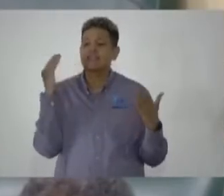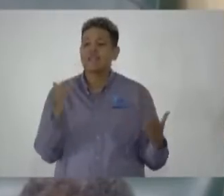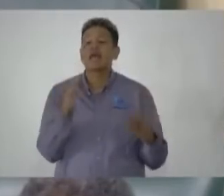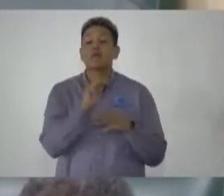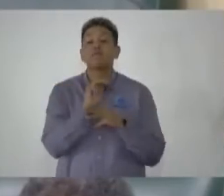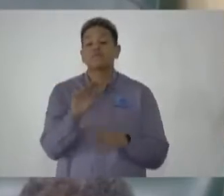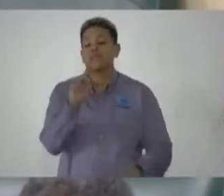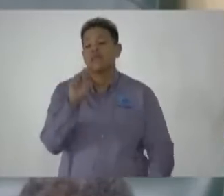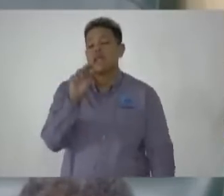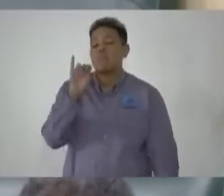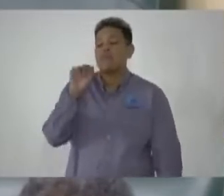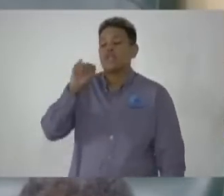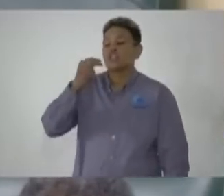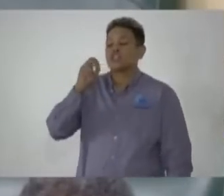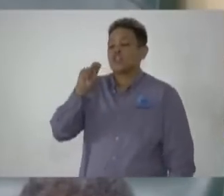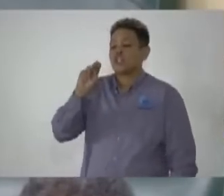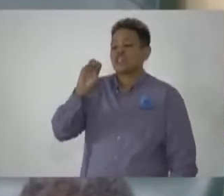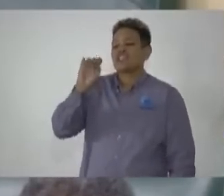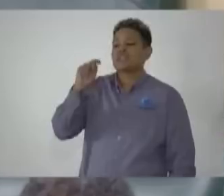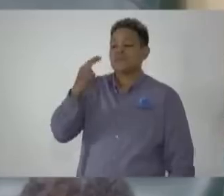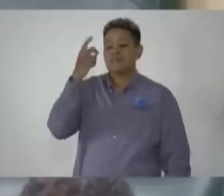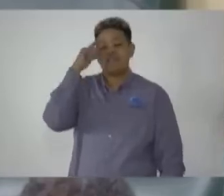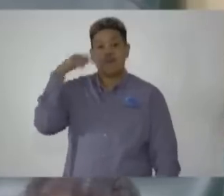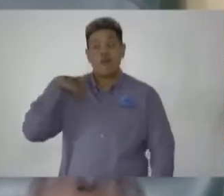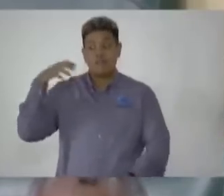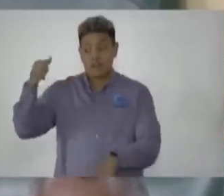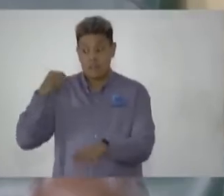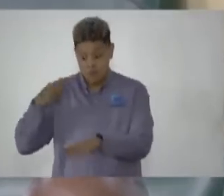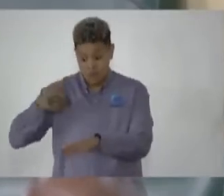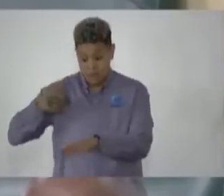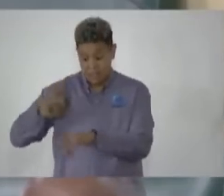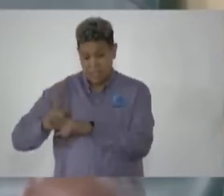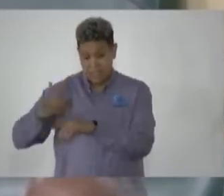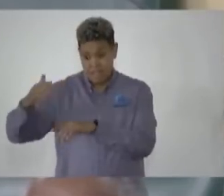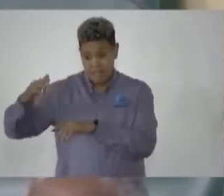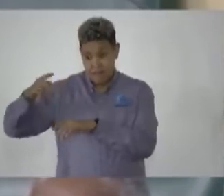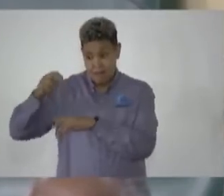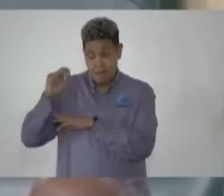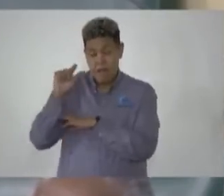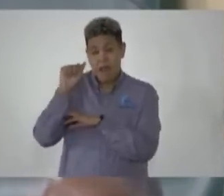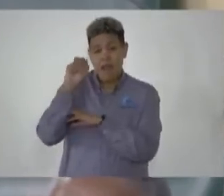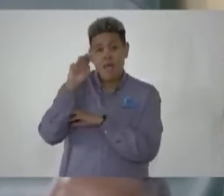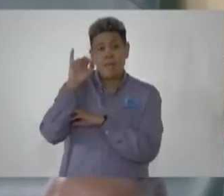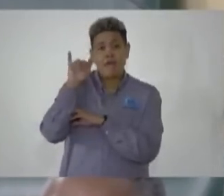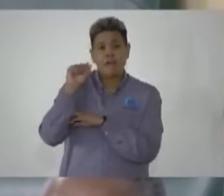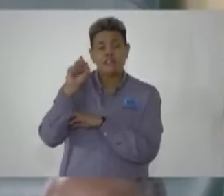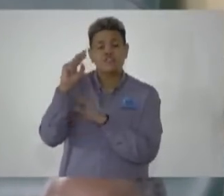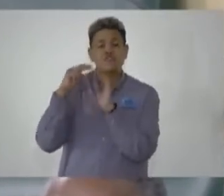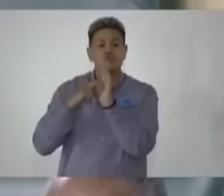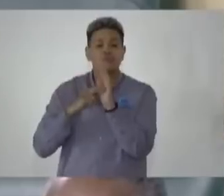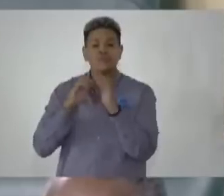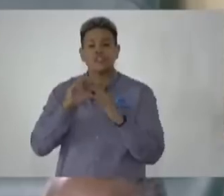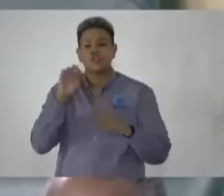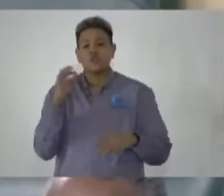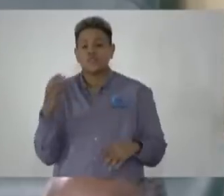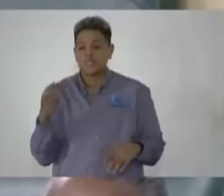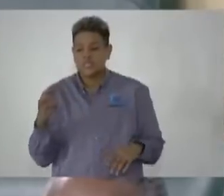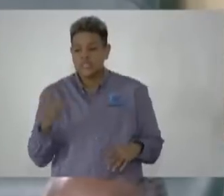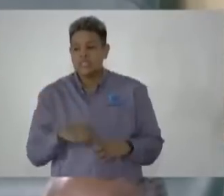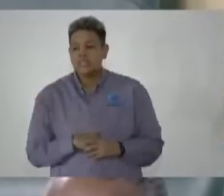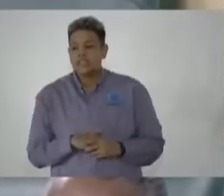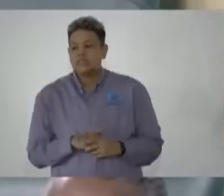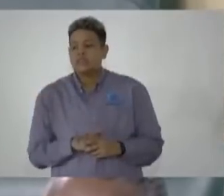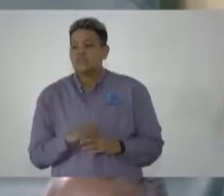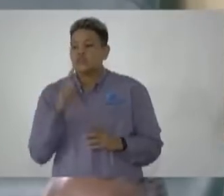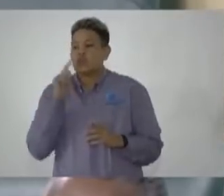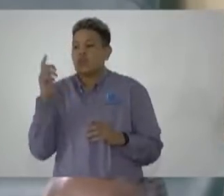Kamina Johnson-Smith for having appointed me as a Parliamentary rep in 2016 to